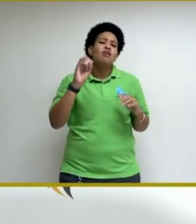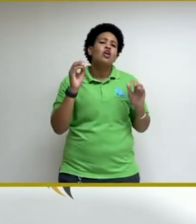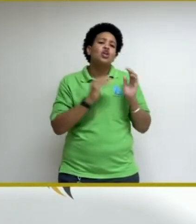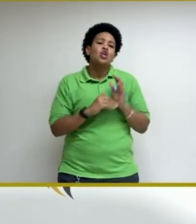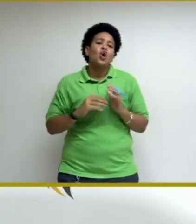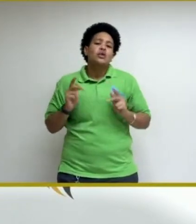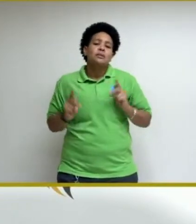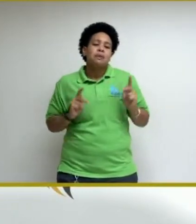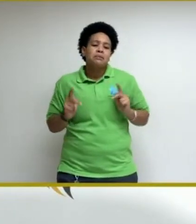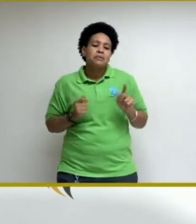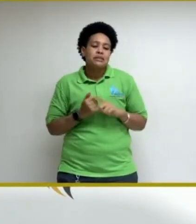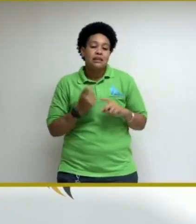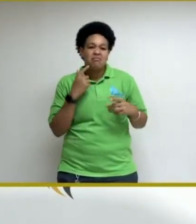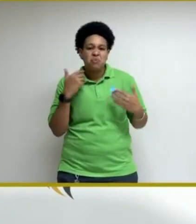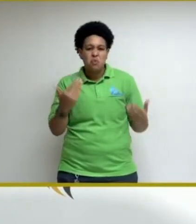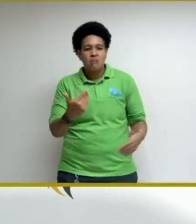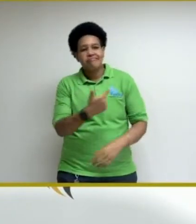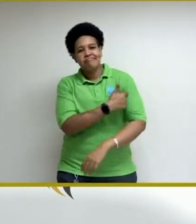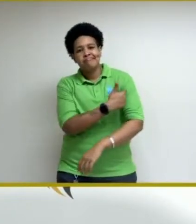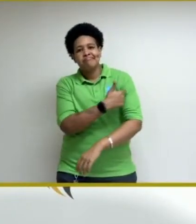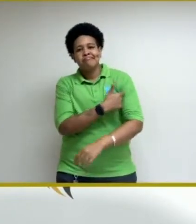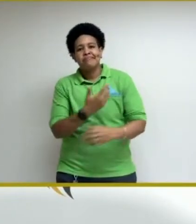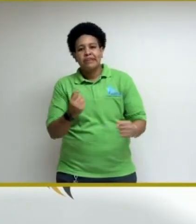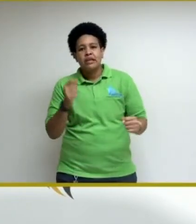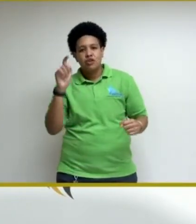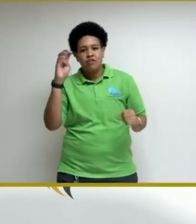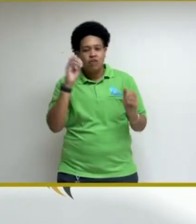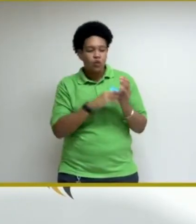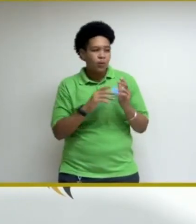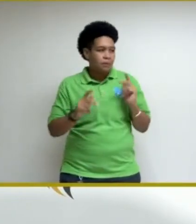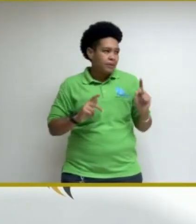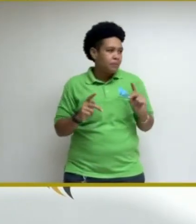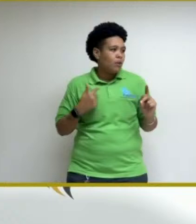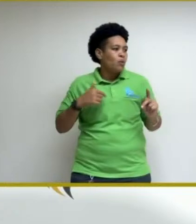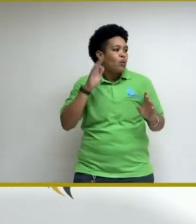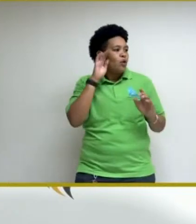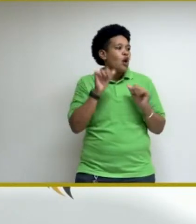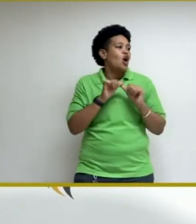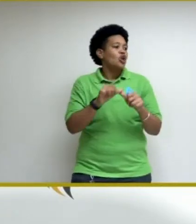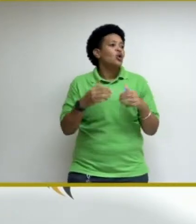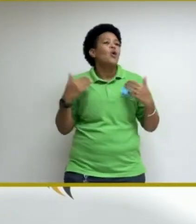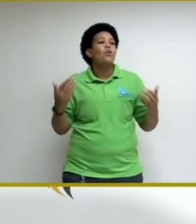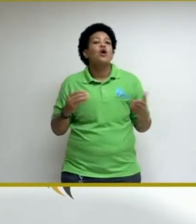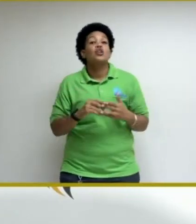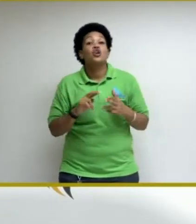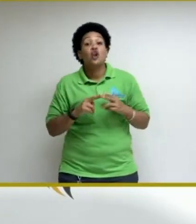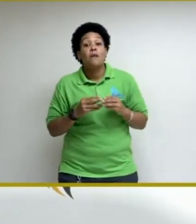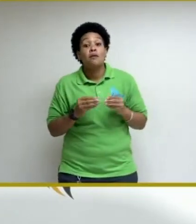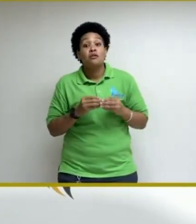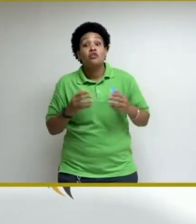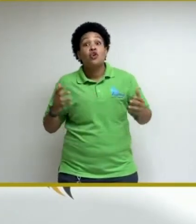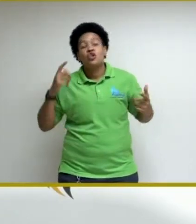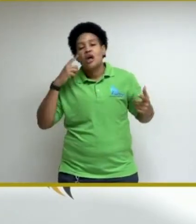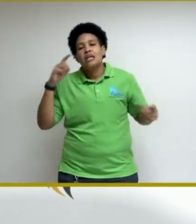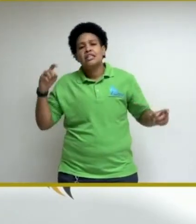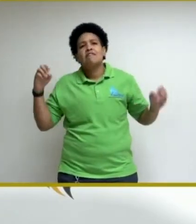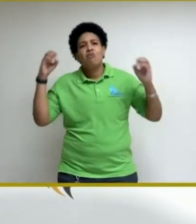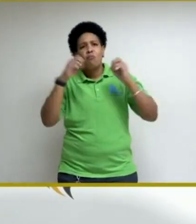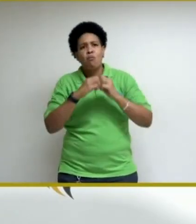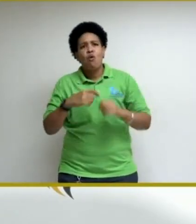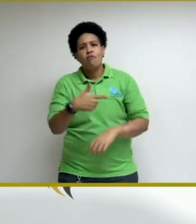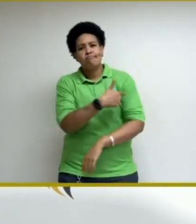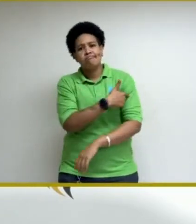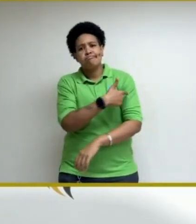140,000 persons have been given the first dose of the vaccine, and we will continue to grow those numbers towards achieving greater coverage